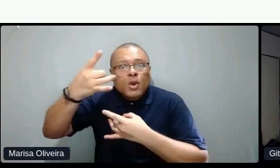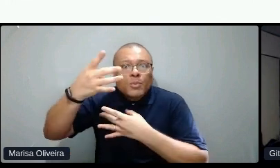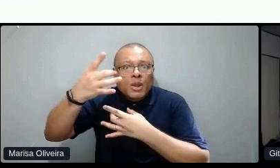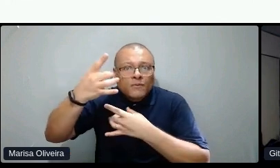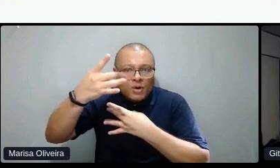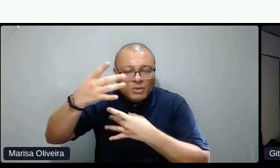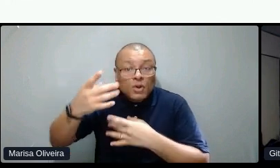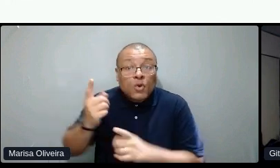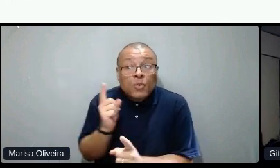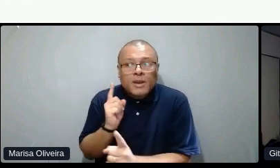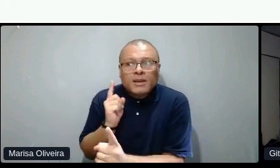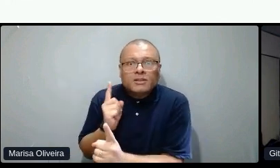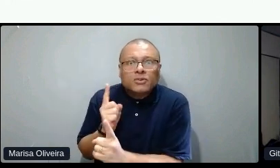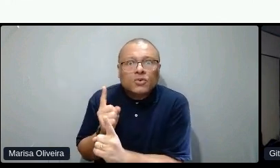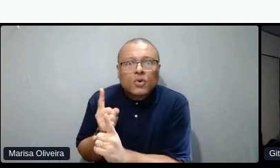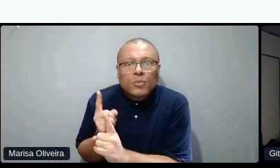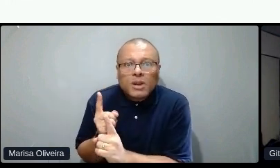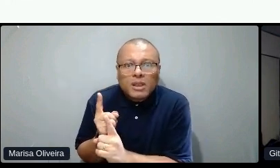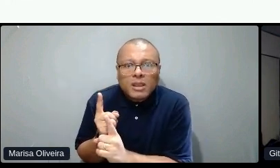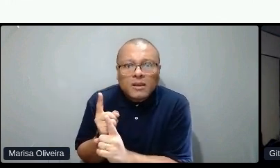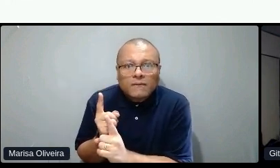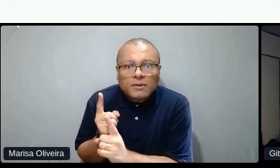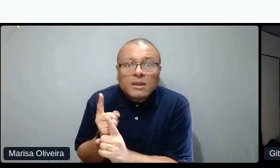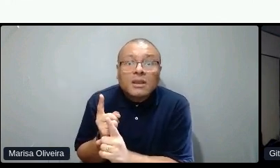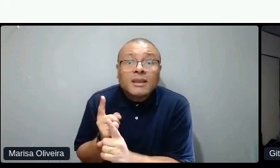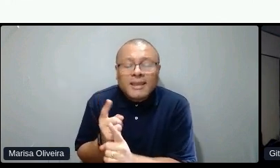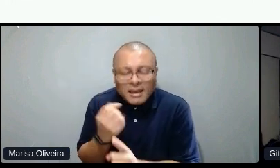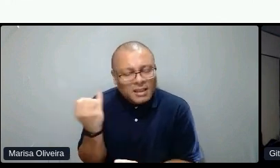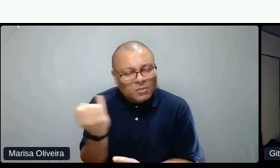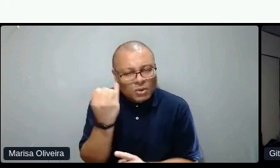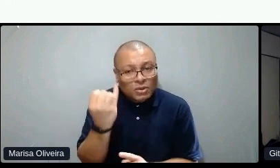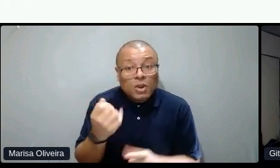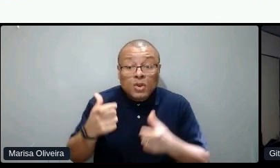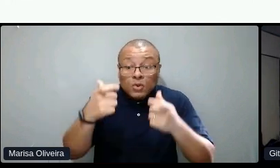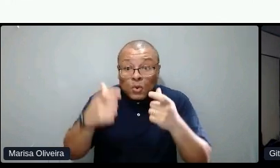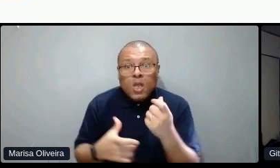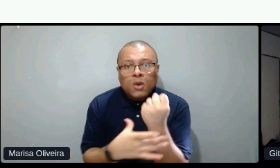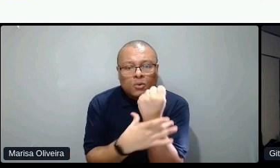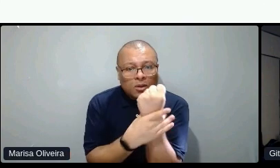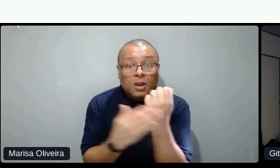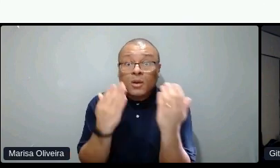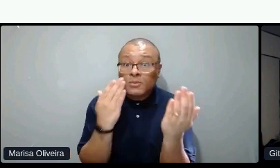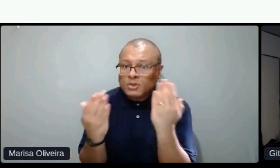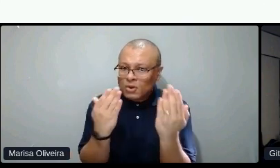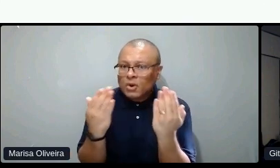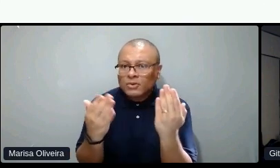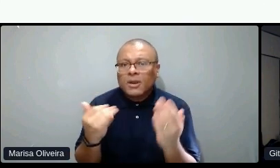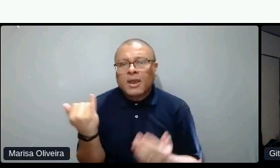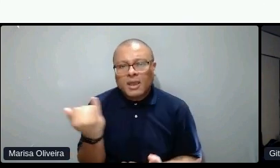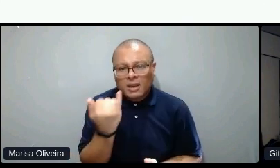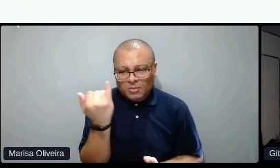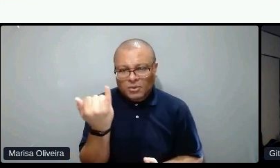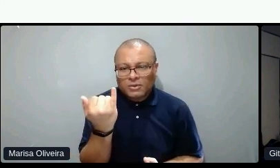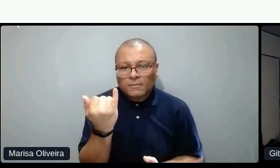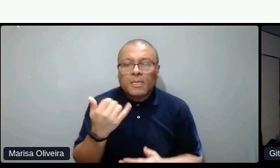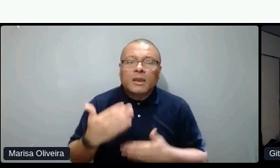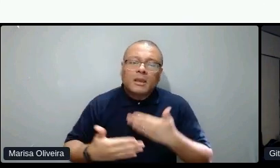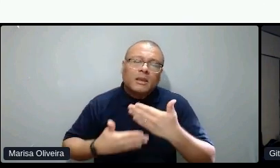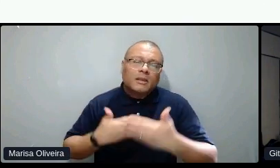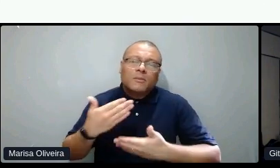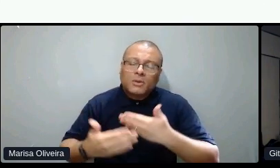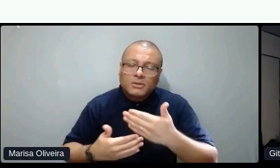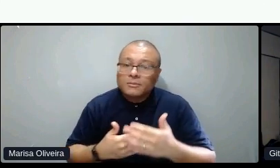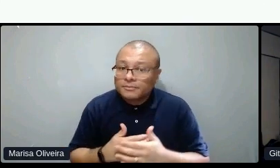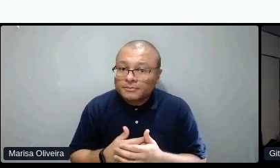of the things they found, the most significant thing they found, was psychological safety. We also see within Agile that we